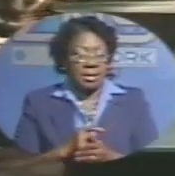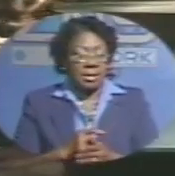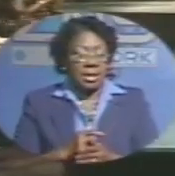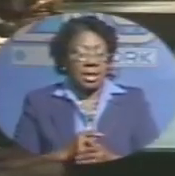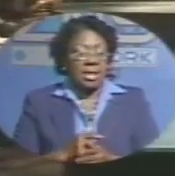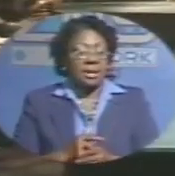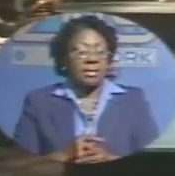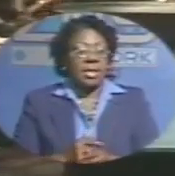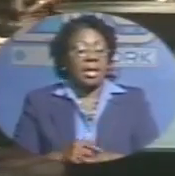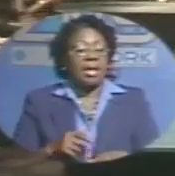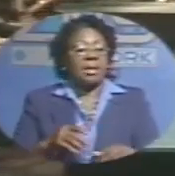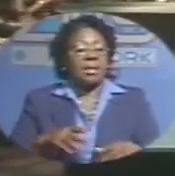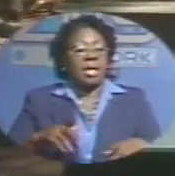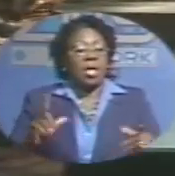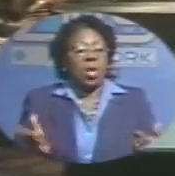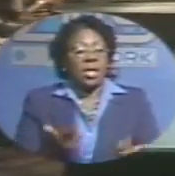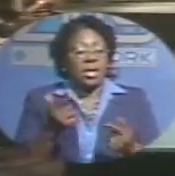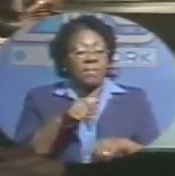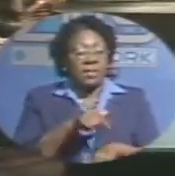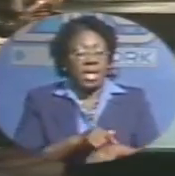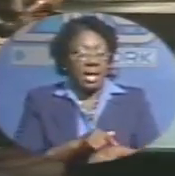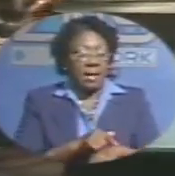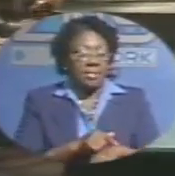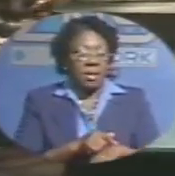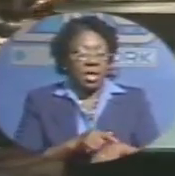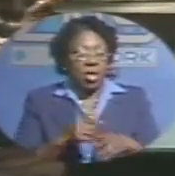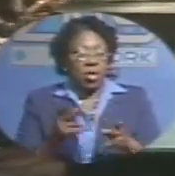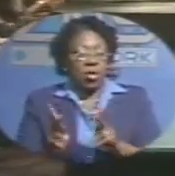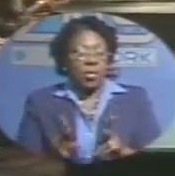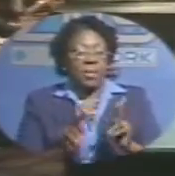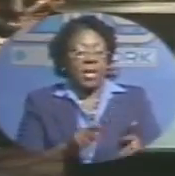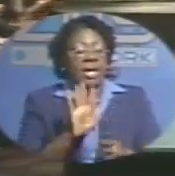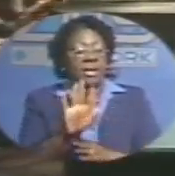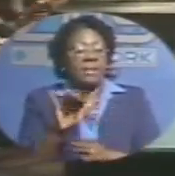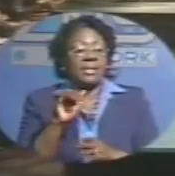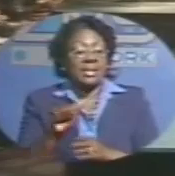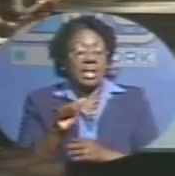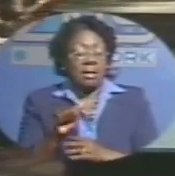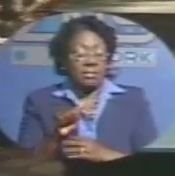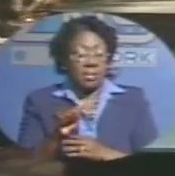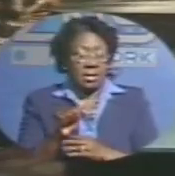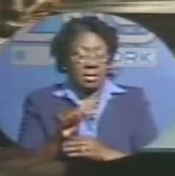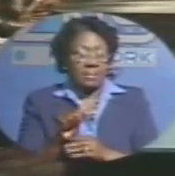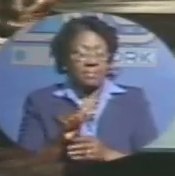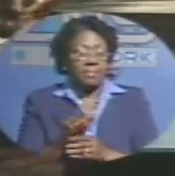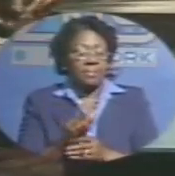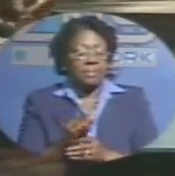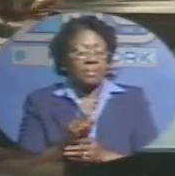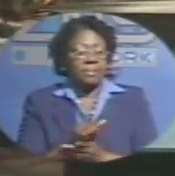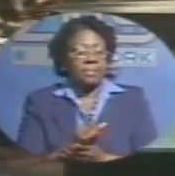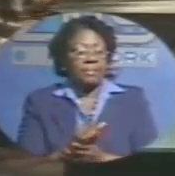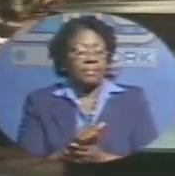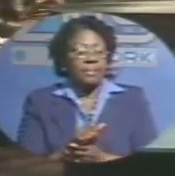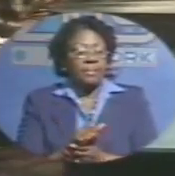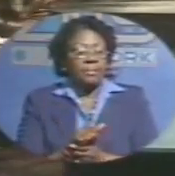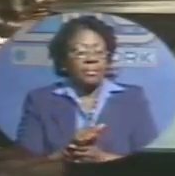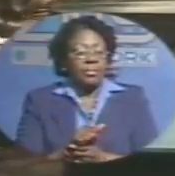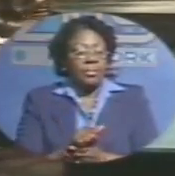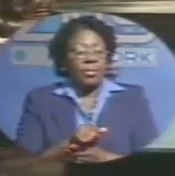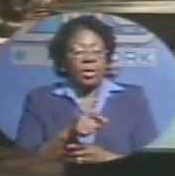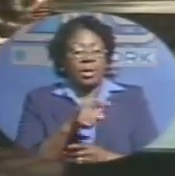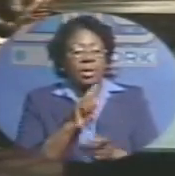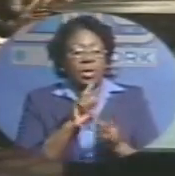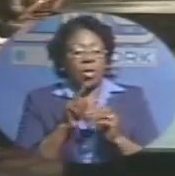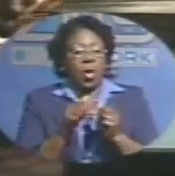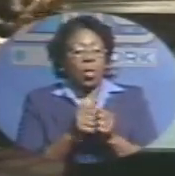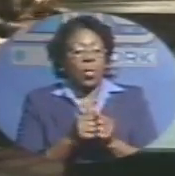had months of grooming and participated in various activities to help them prepare for the big night. We spoke with